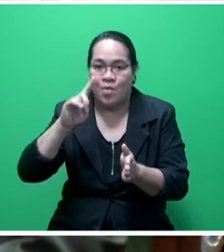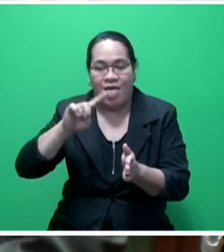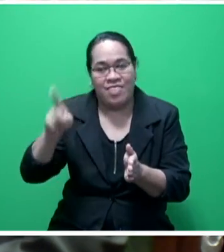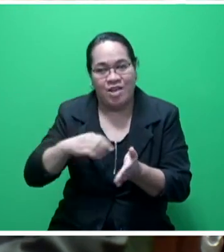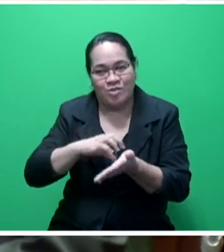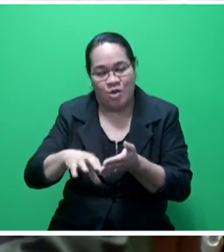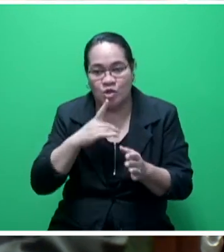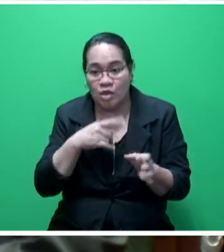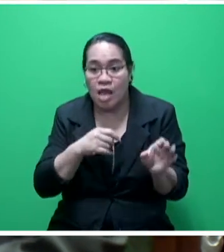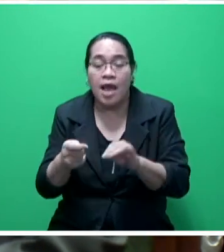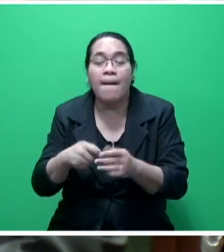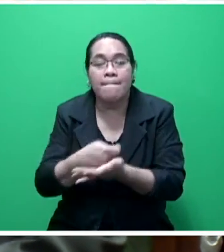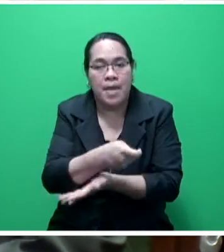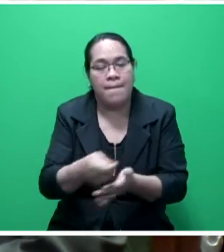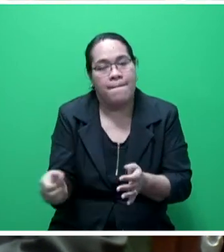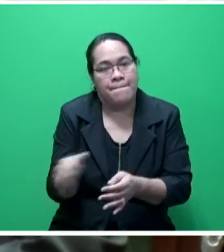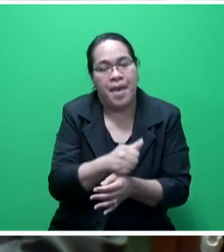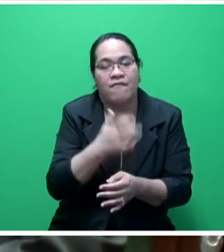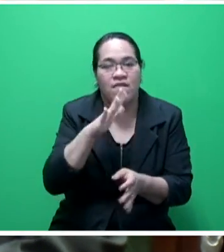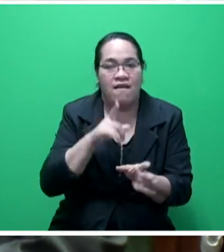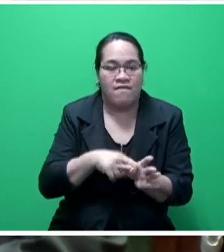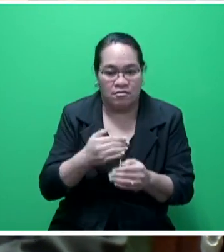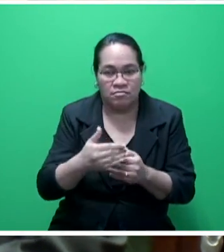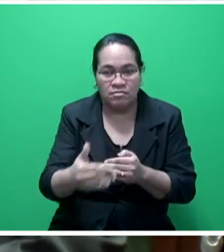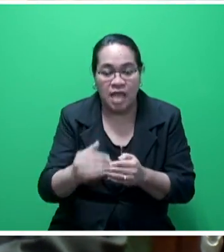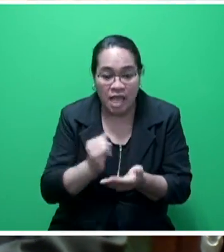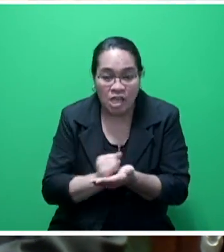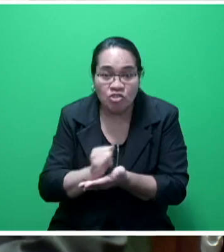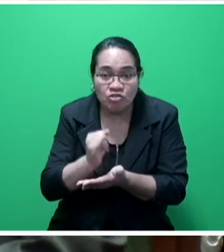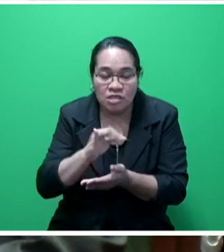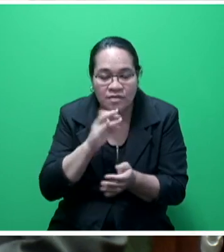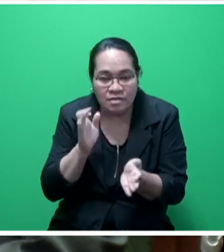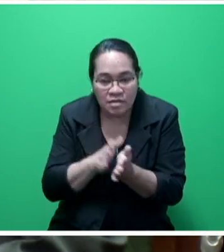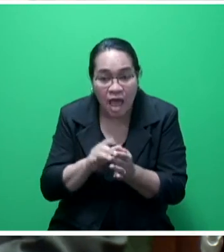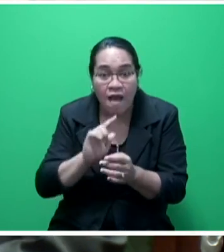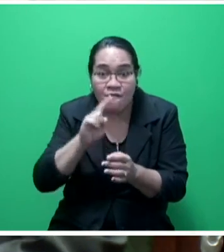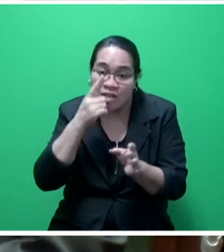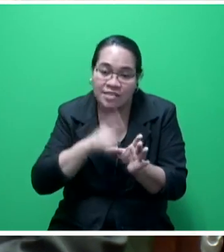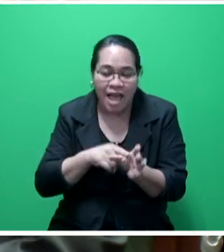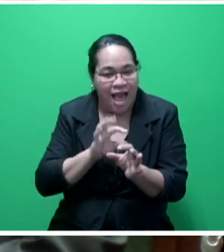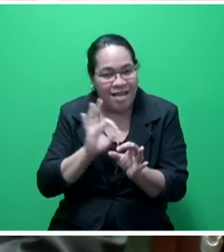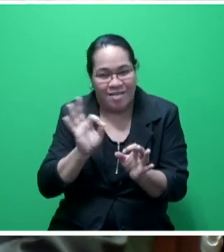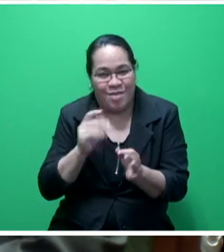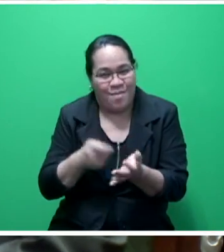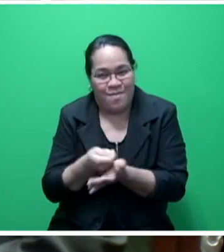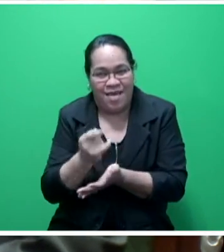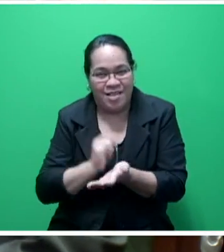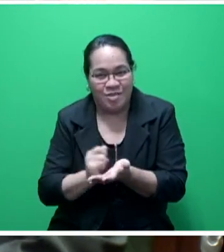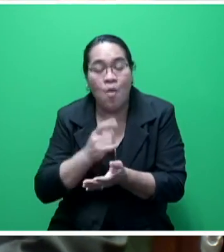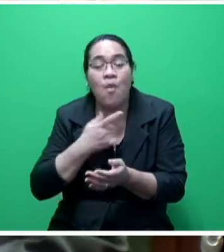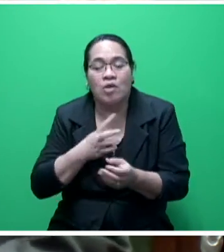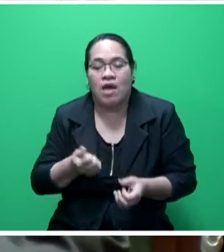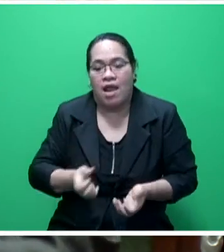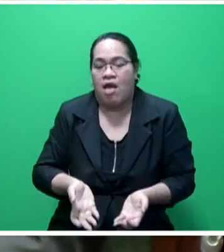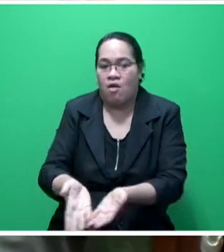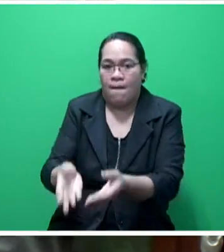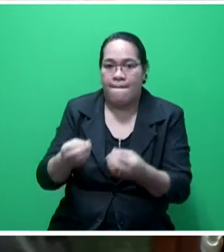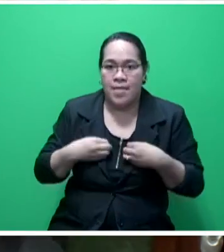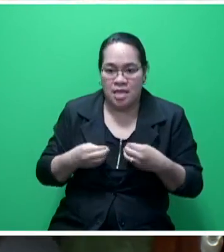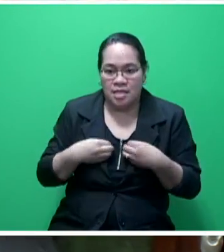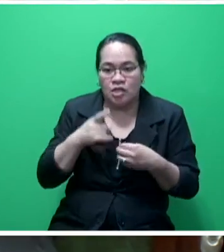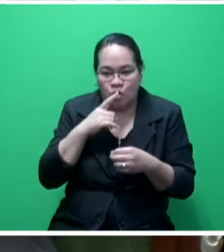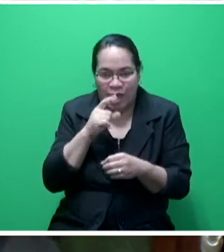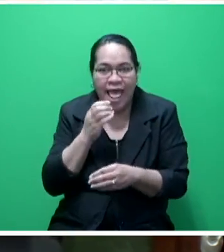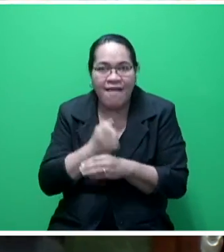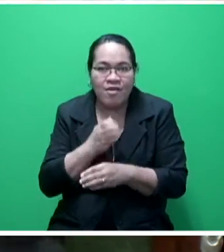It's payable over 5 years. Interest rate is very minimal. First year is grace period. And that is essentially to allow these businesses to have some working